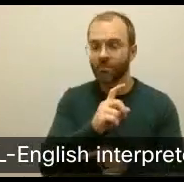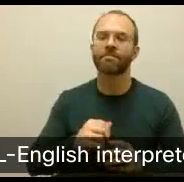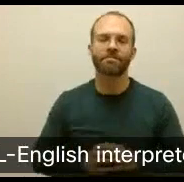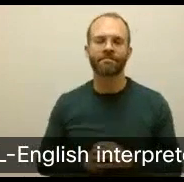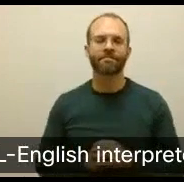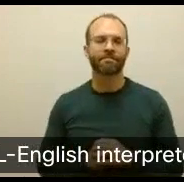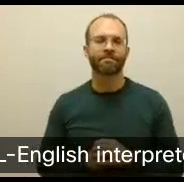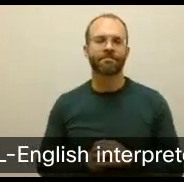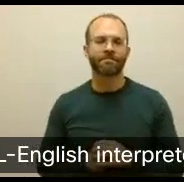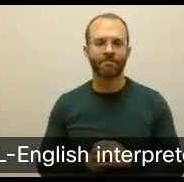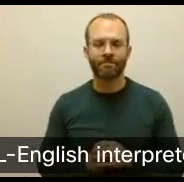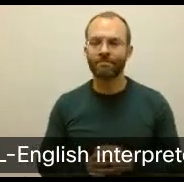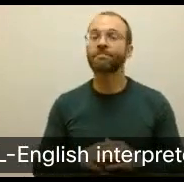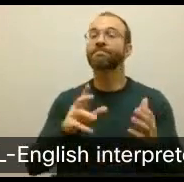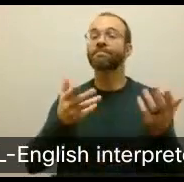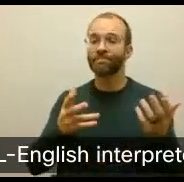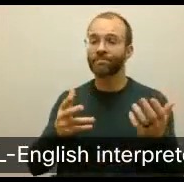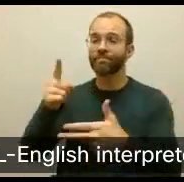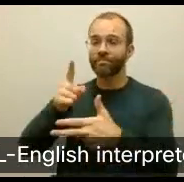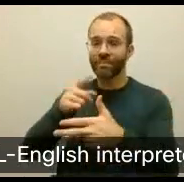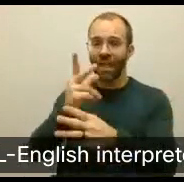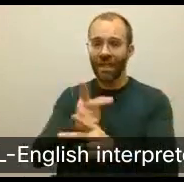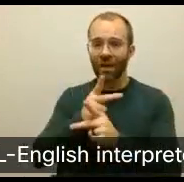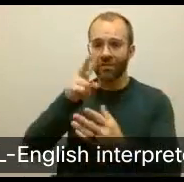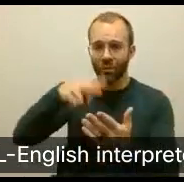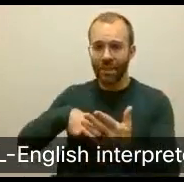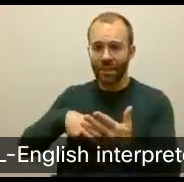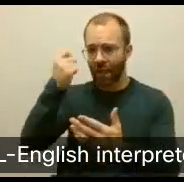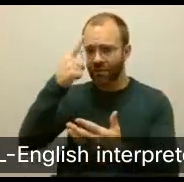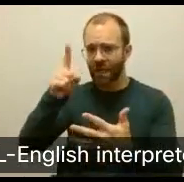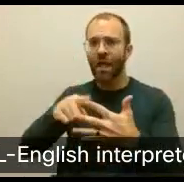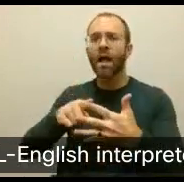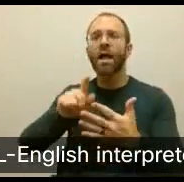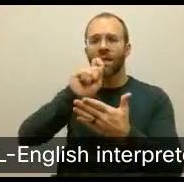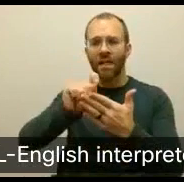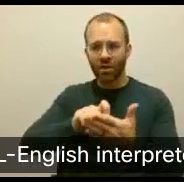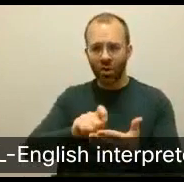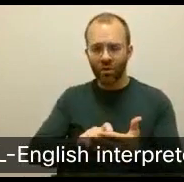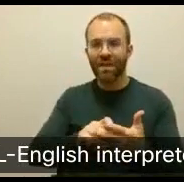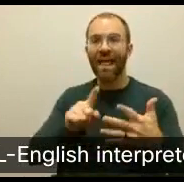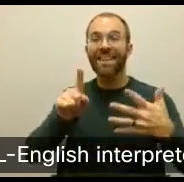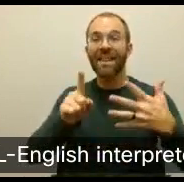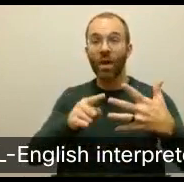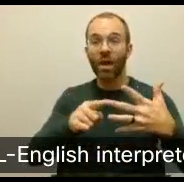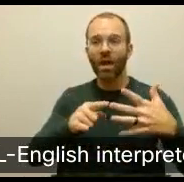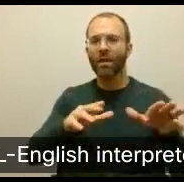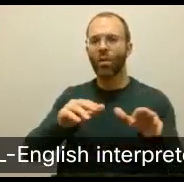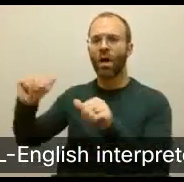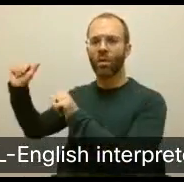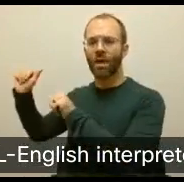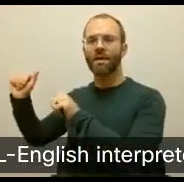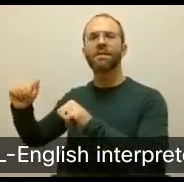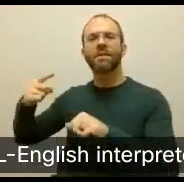After taking notes, you've done the careful reading, you've taken notes, then I would walk away. And what I mean by that is give your brain